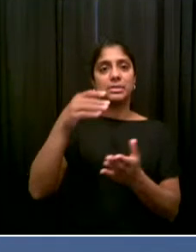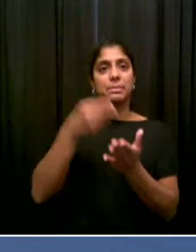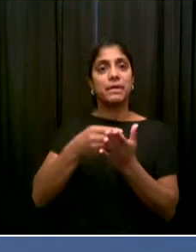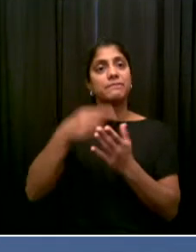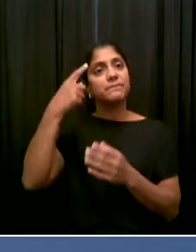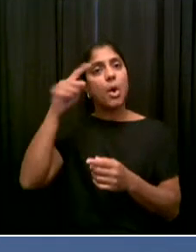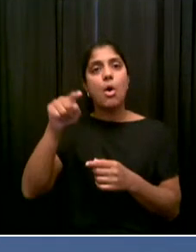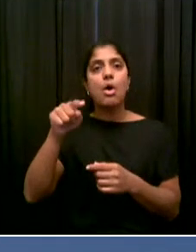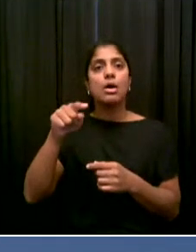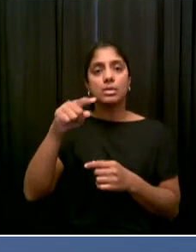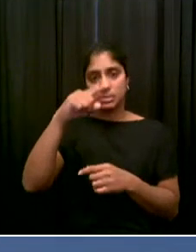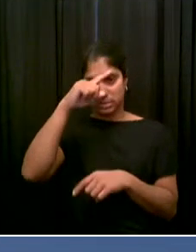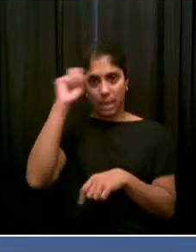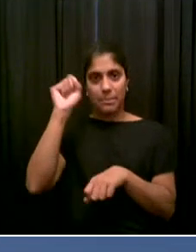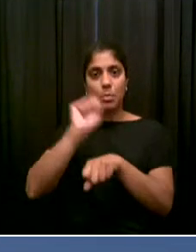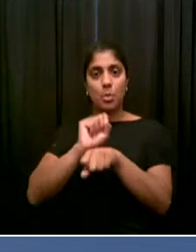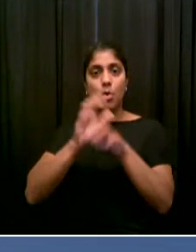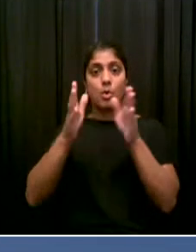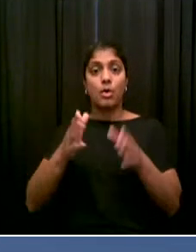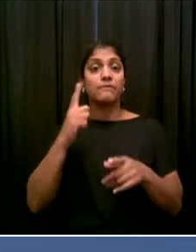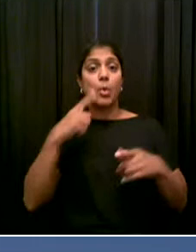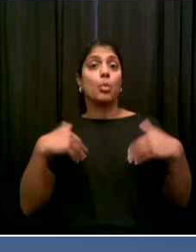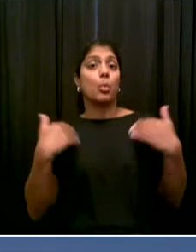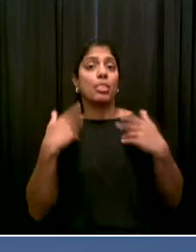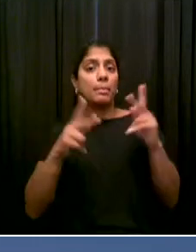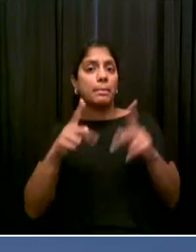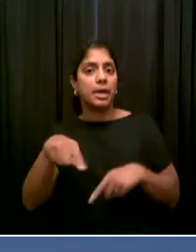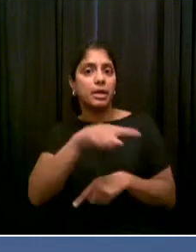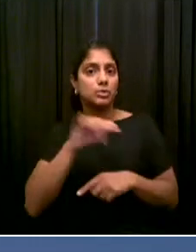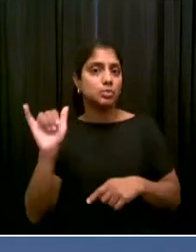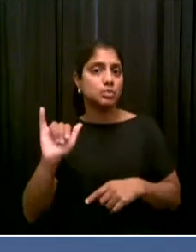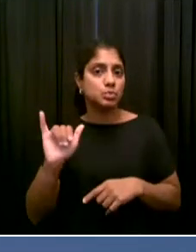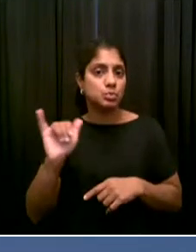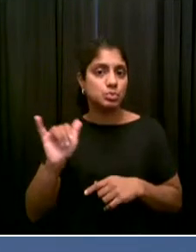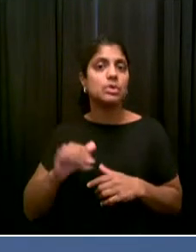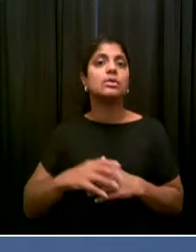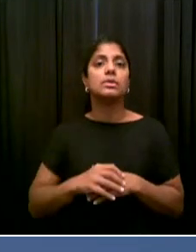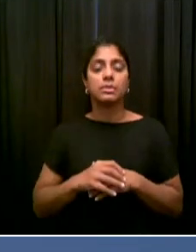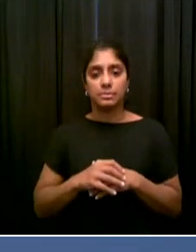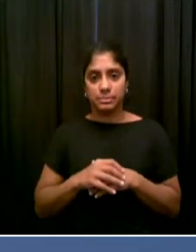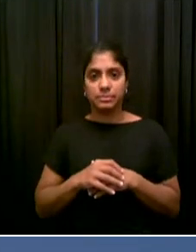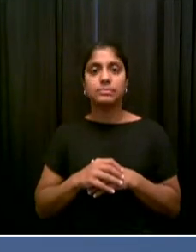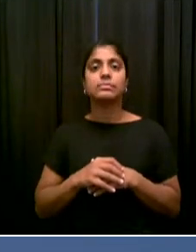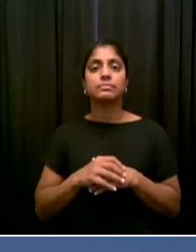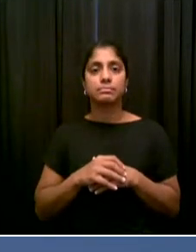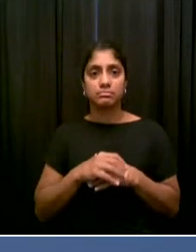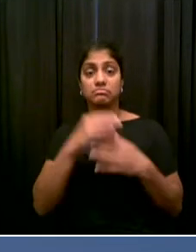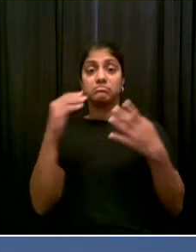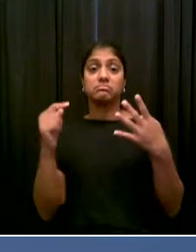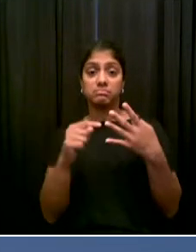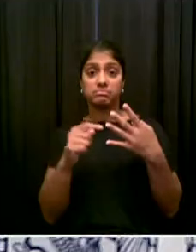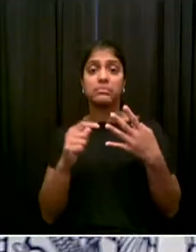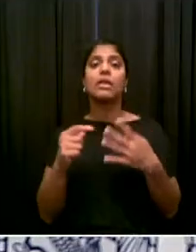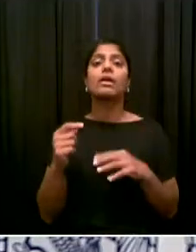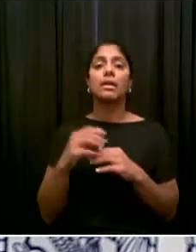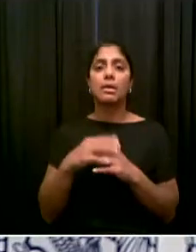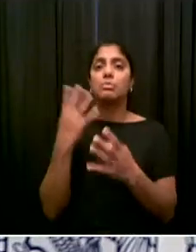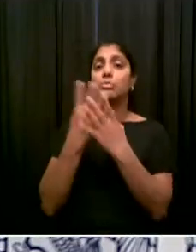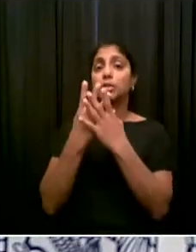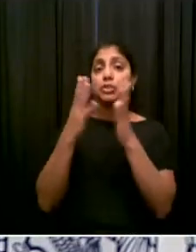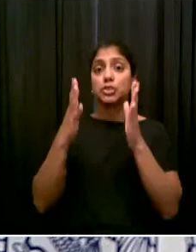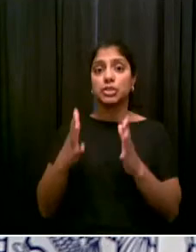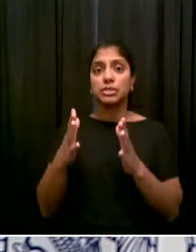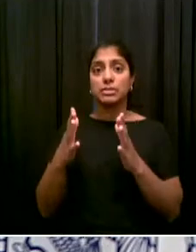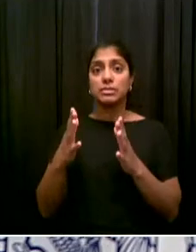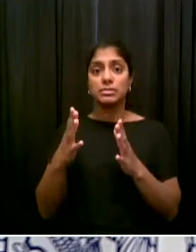from incarceration. This is crucial. The question of how to manage people coming back, how to address parole. Commissioner Shea has been talking about this, and we were